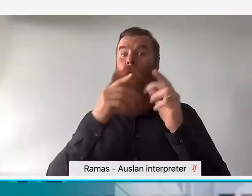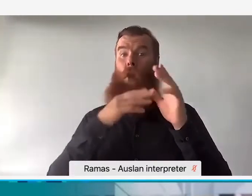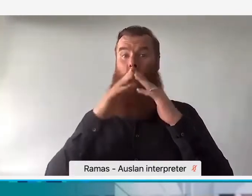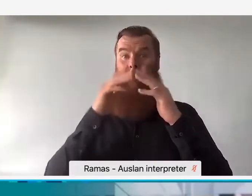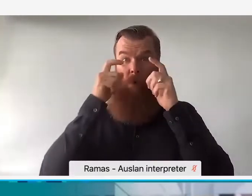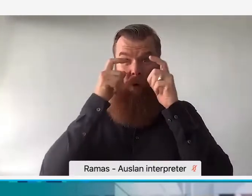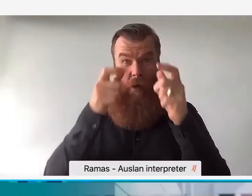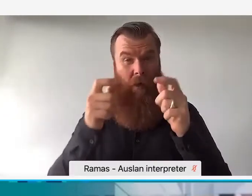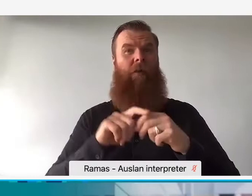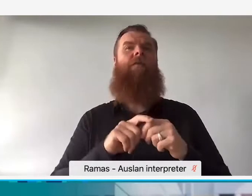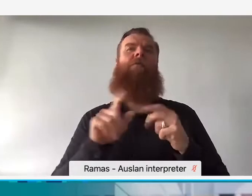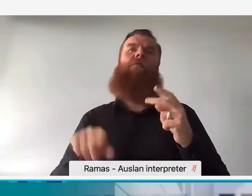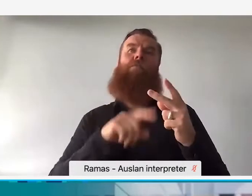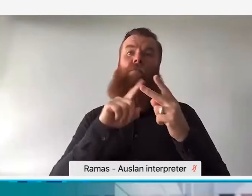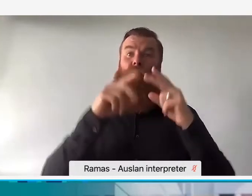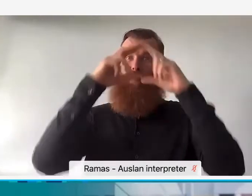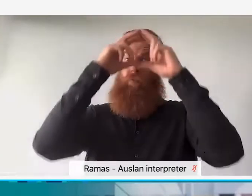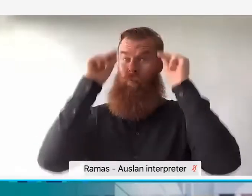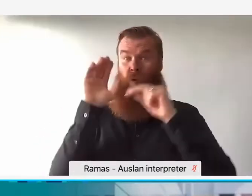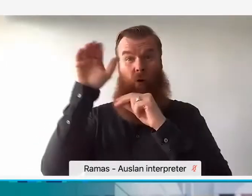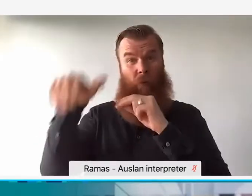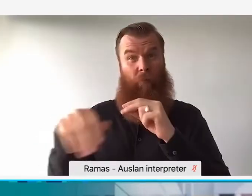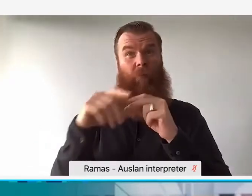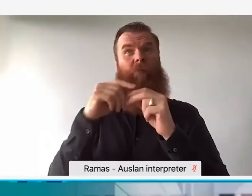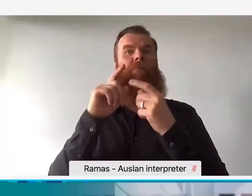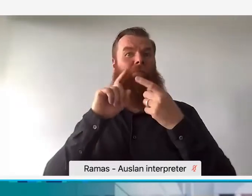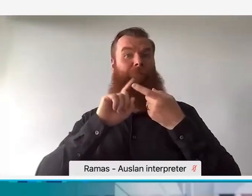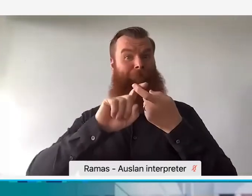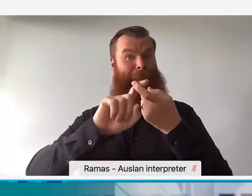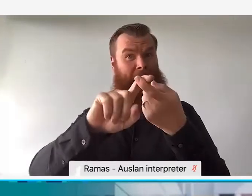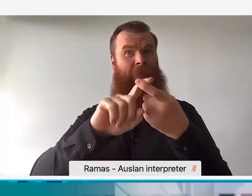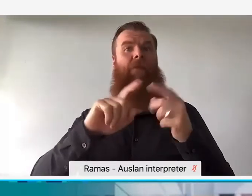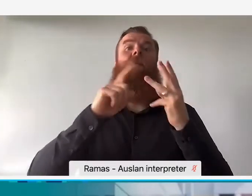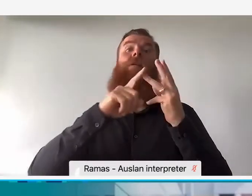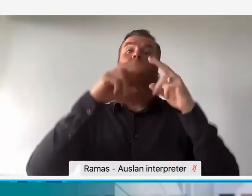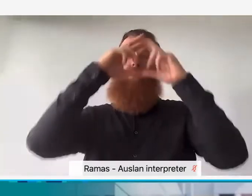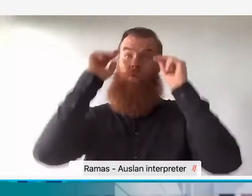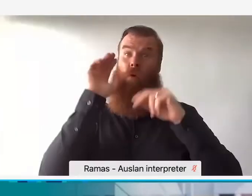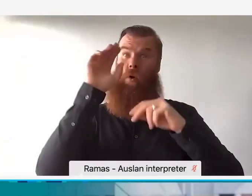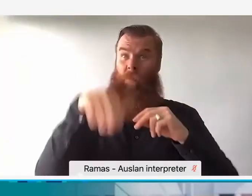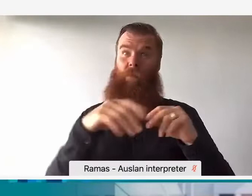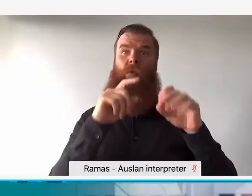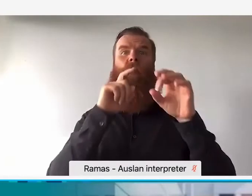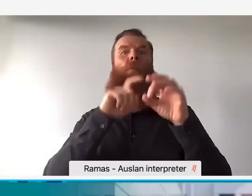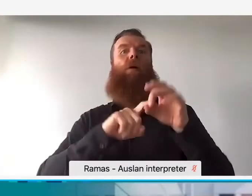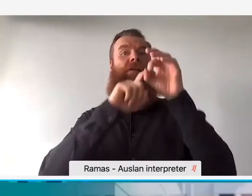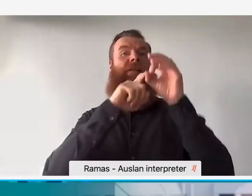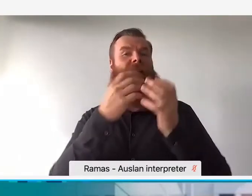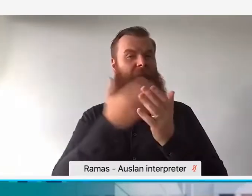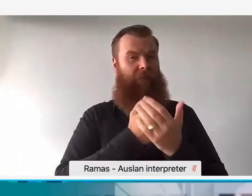services and sustainability, residential aged care quality and safety, workforce and